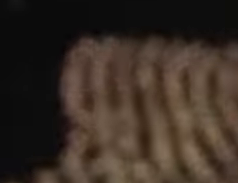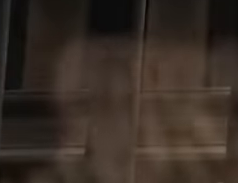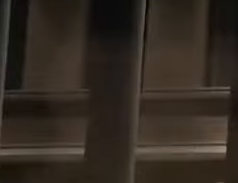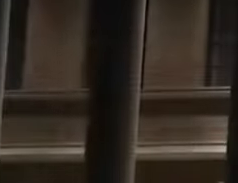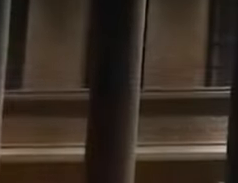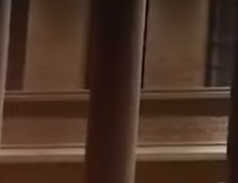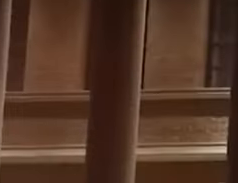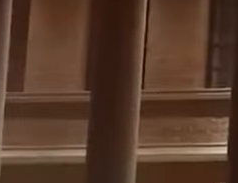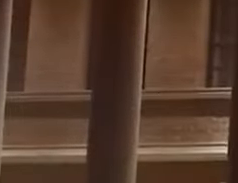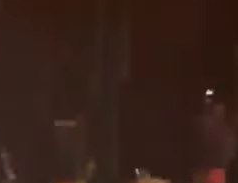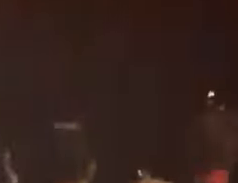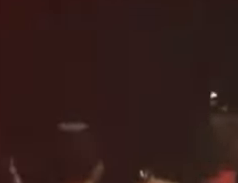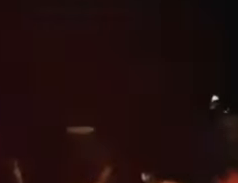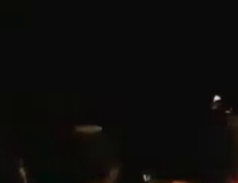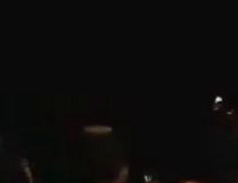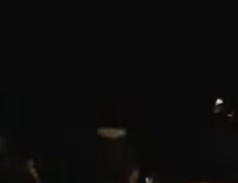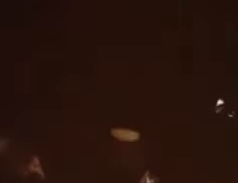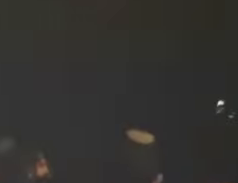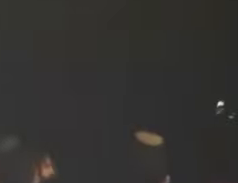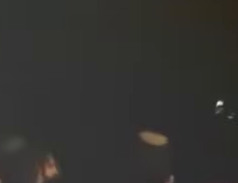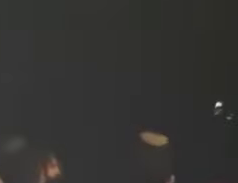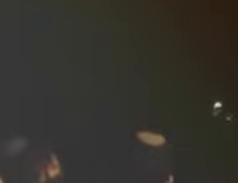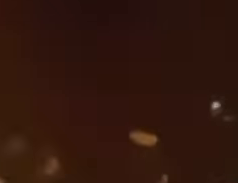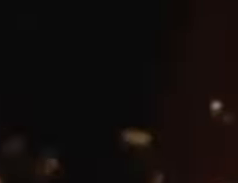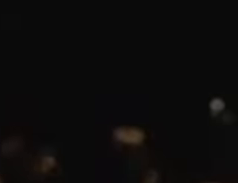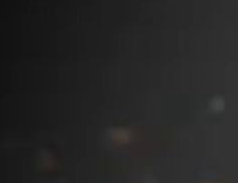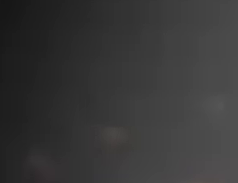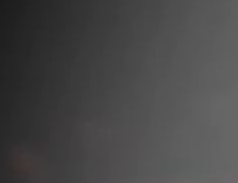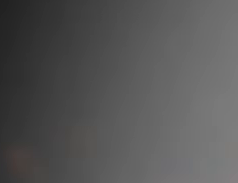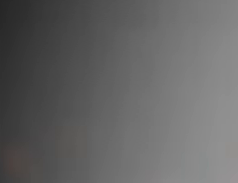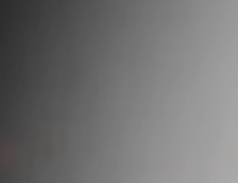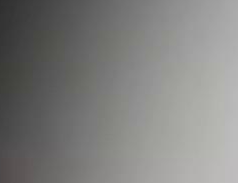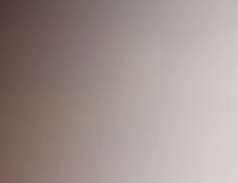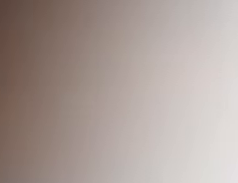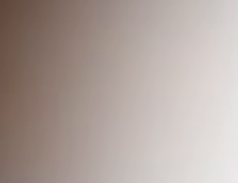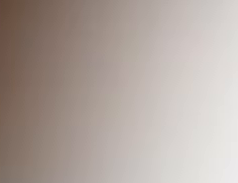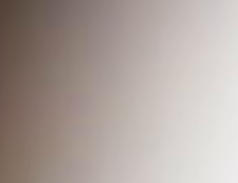matter how scary it seems right now, we will not give up.